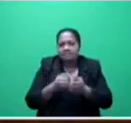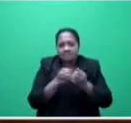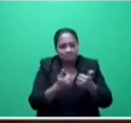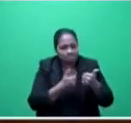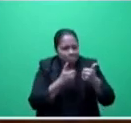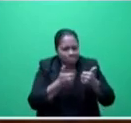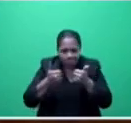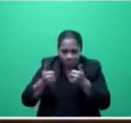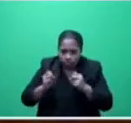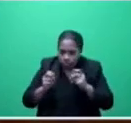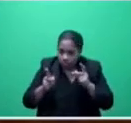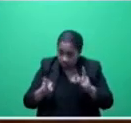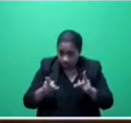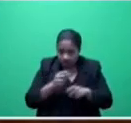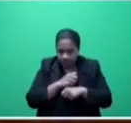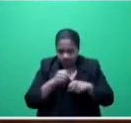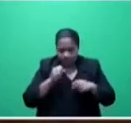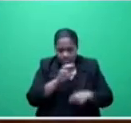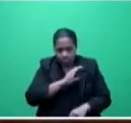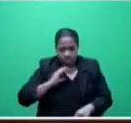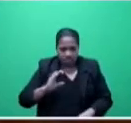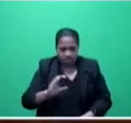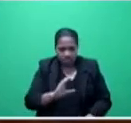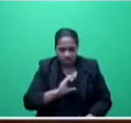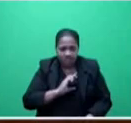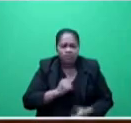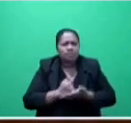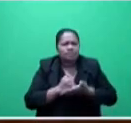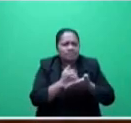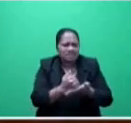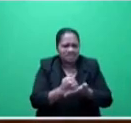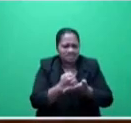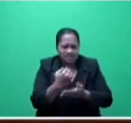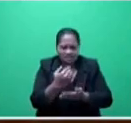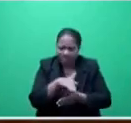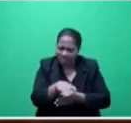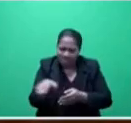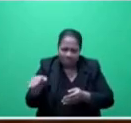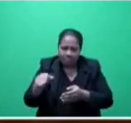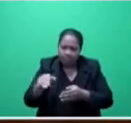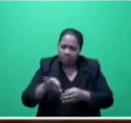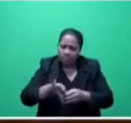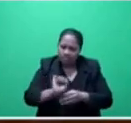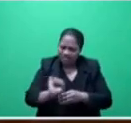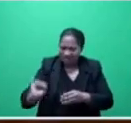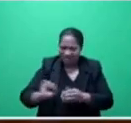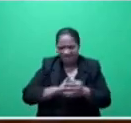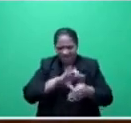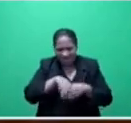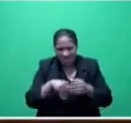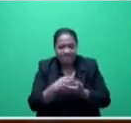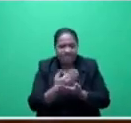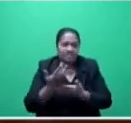opportunities for our citizens to assist them in their daily lives and businesses. This budget will